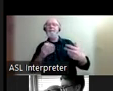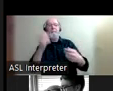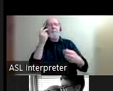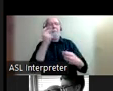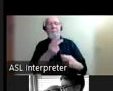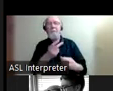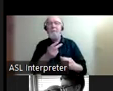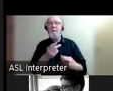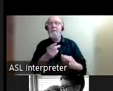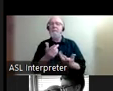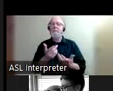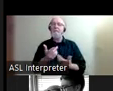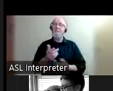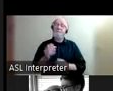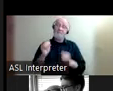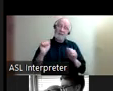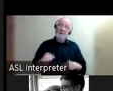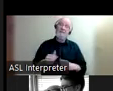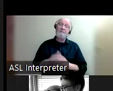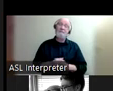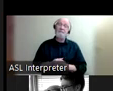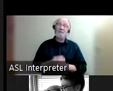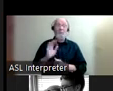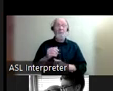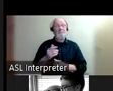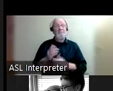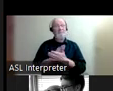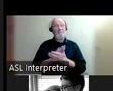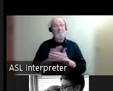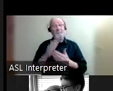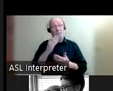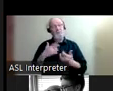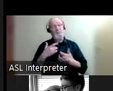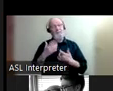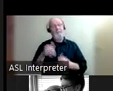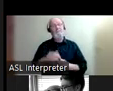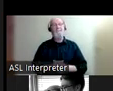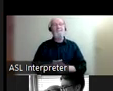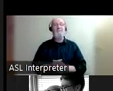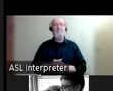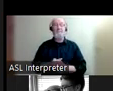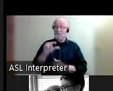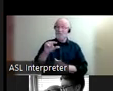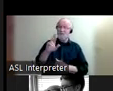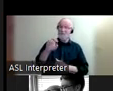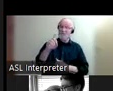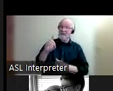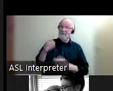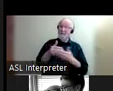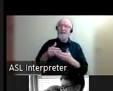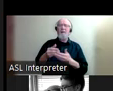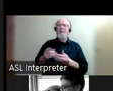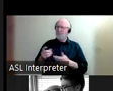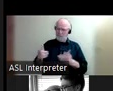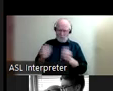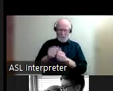to join us virtually. So we're really excited about that. And, you know, grandbabies, bring them with you. We love, you